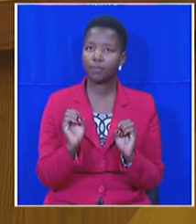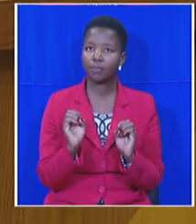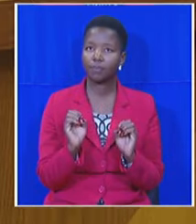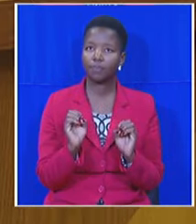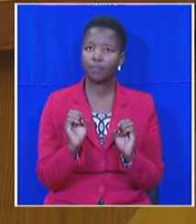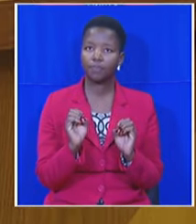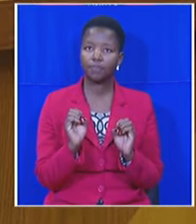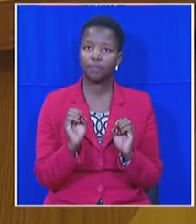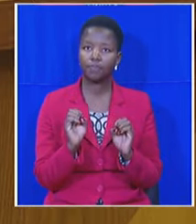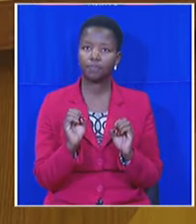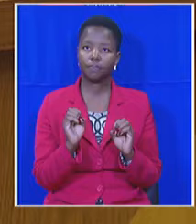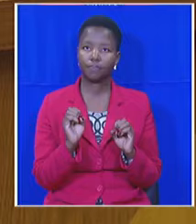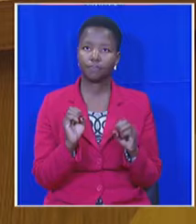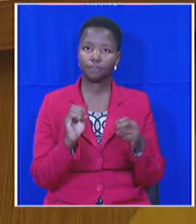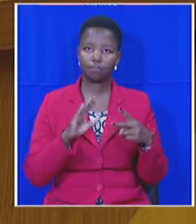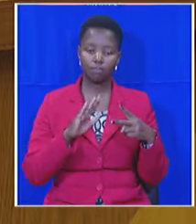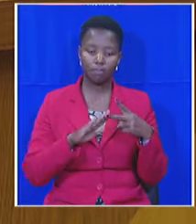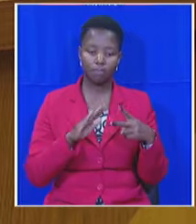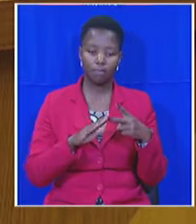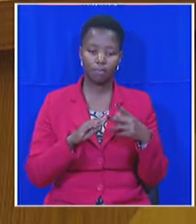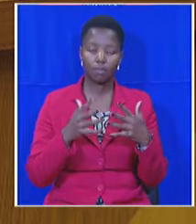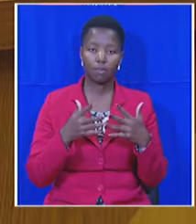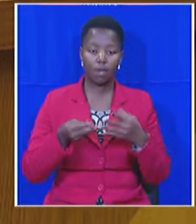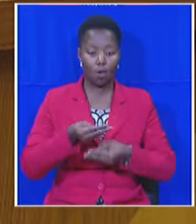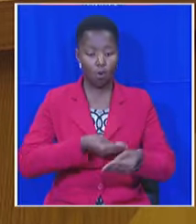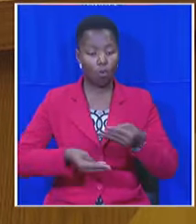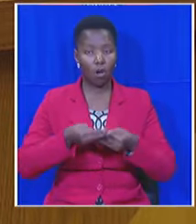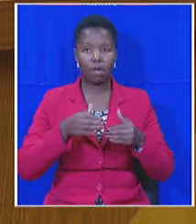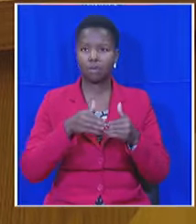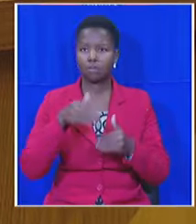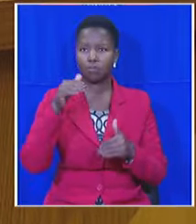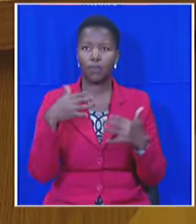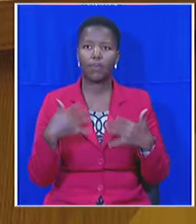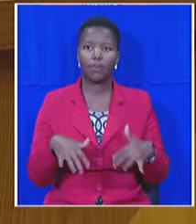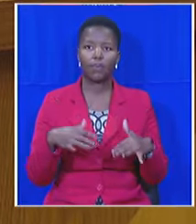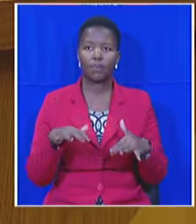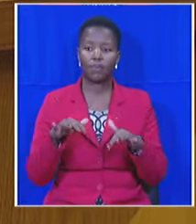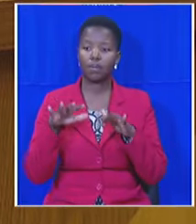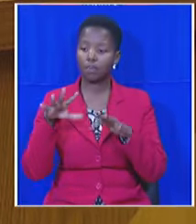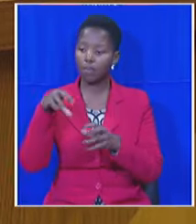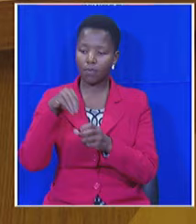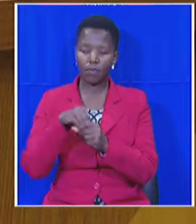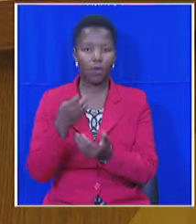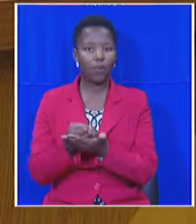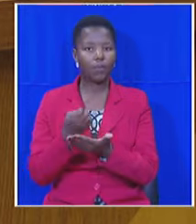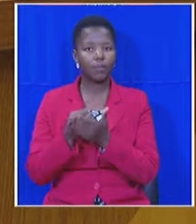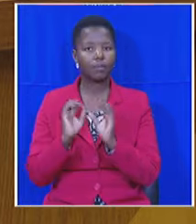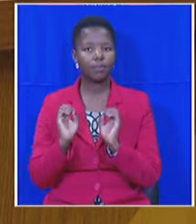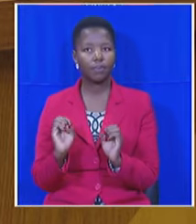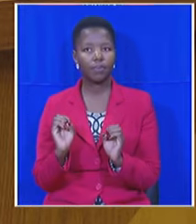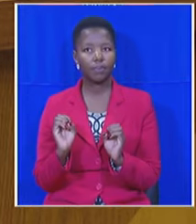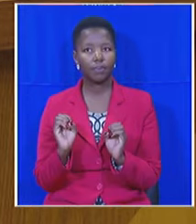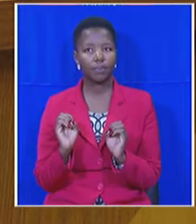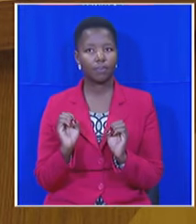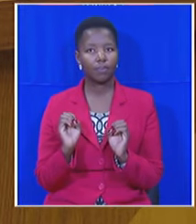amandla. Lack of freedom. Abantu bethu participate kwi-economy. Order, honorable members, can we Transfer please of ownership. have